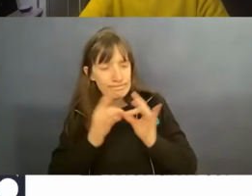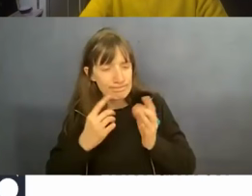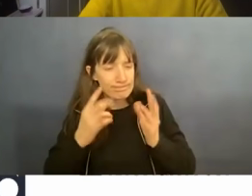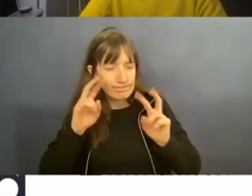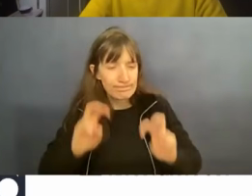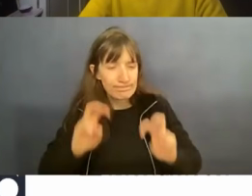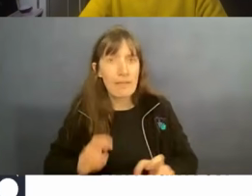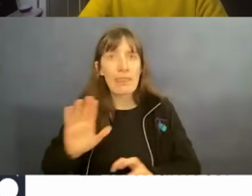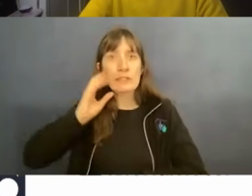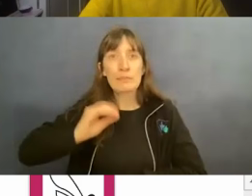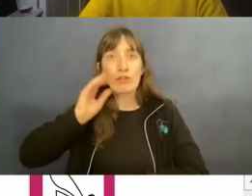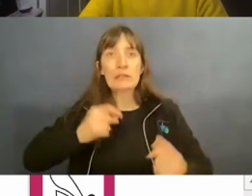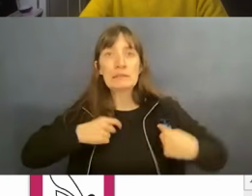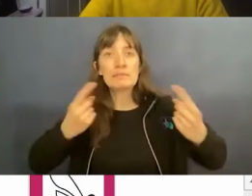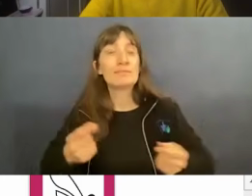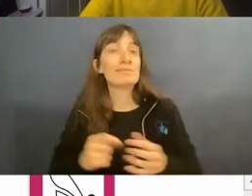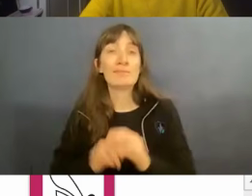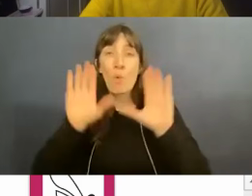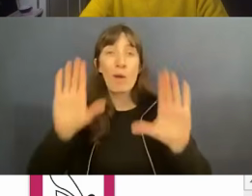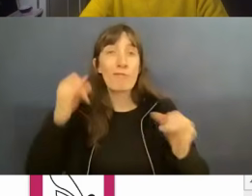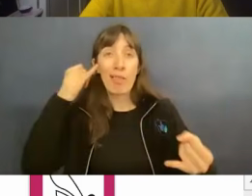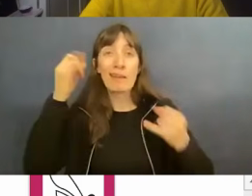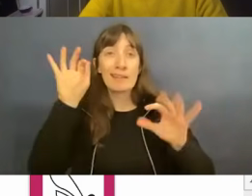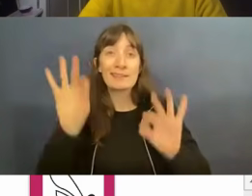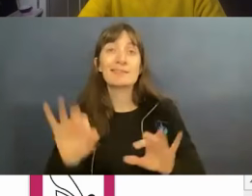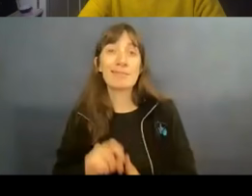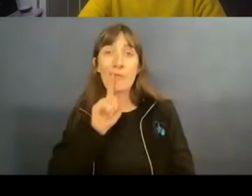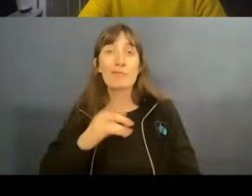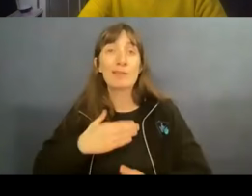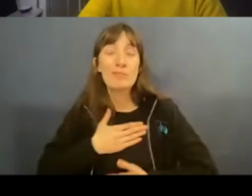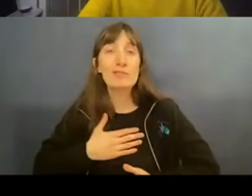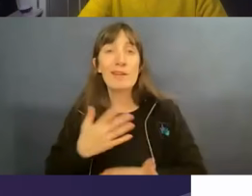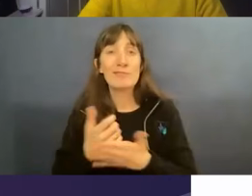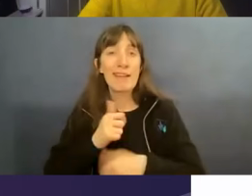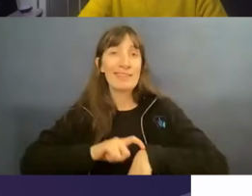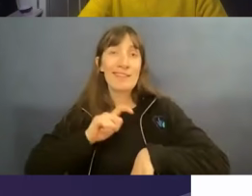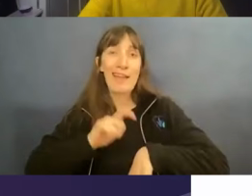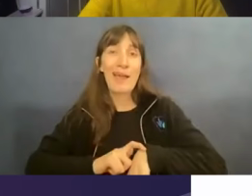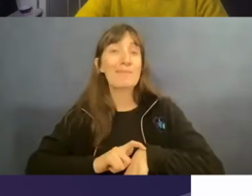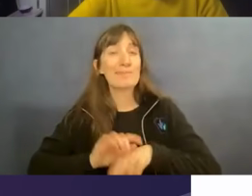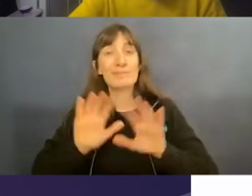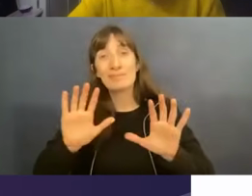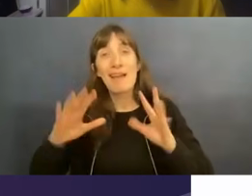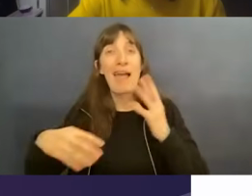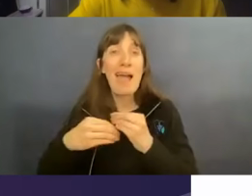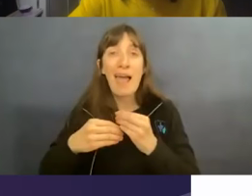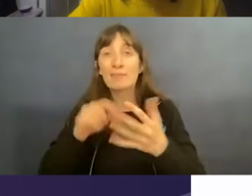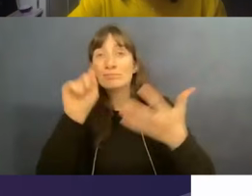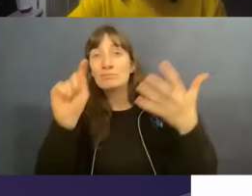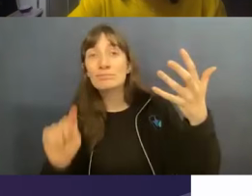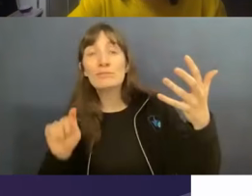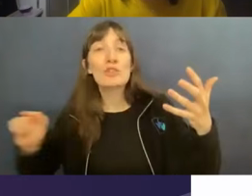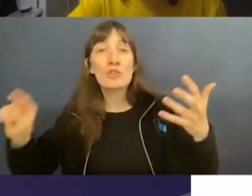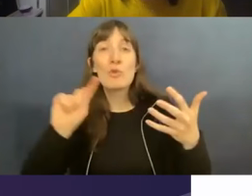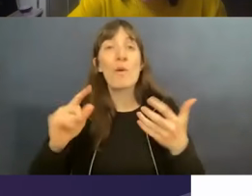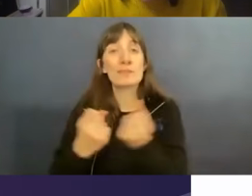really wonderful ideas. And so I really appreciate you all taking the time to add some of the ways that you'll support children.